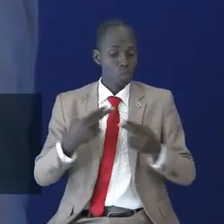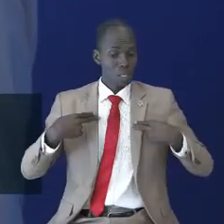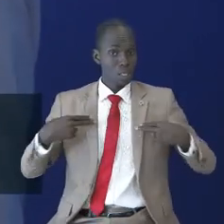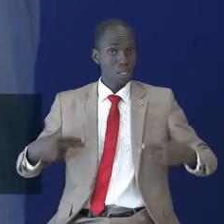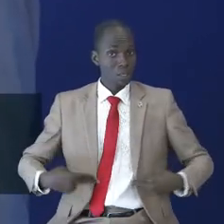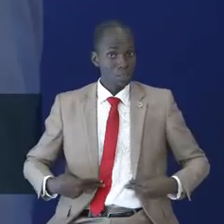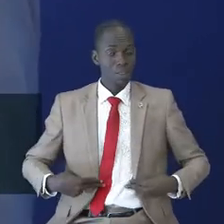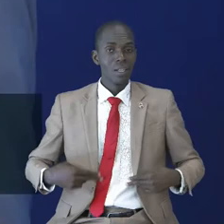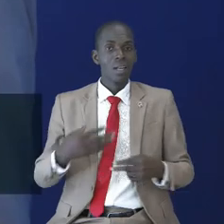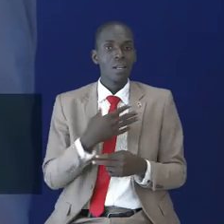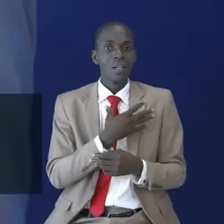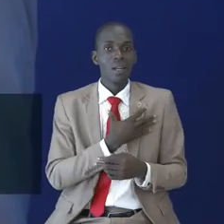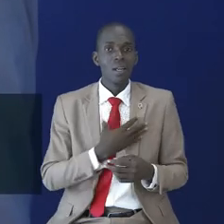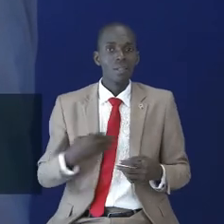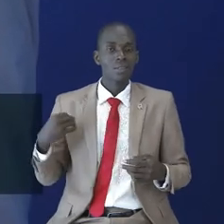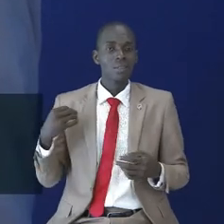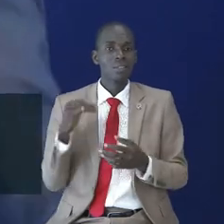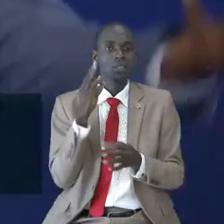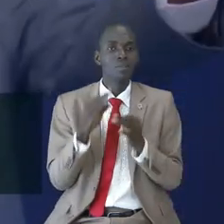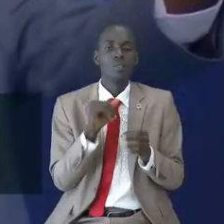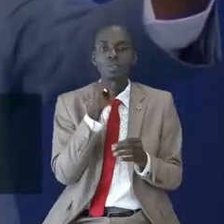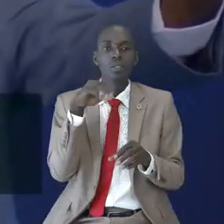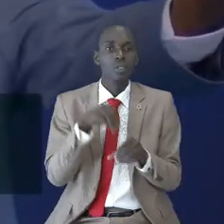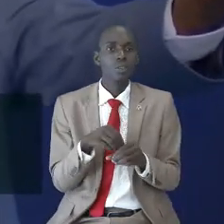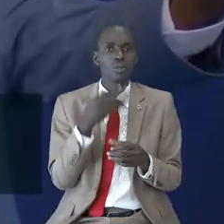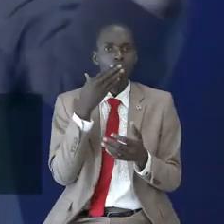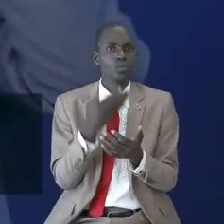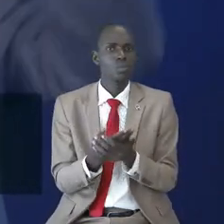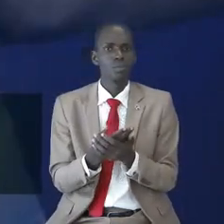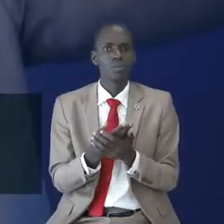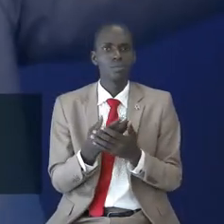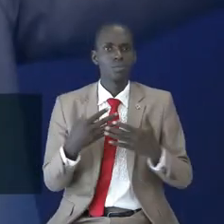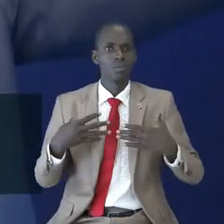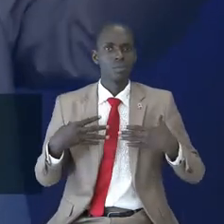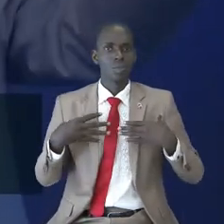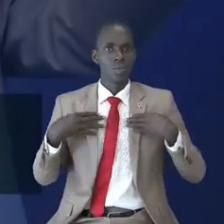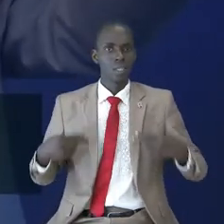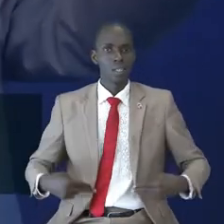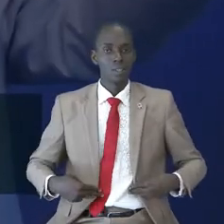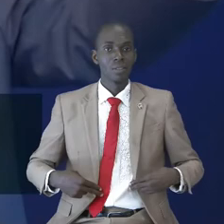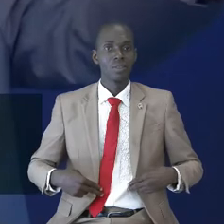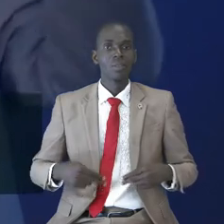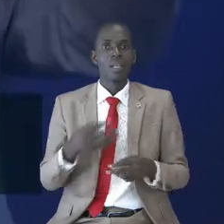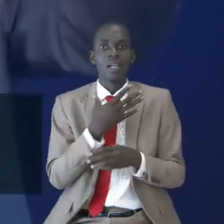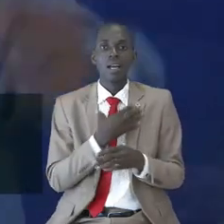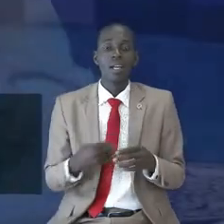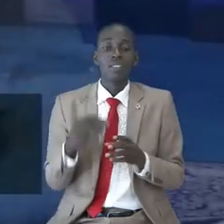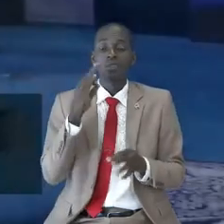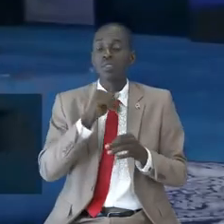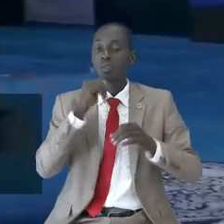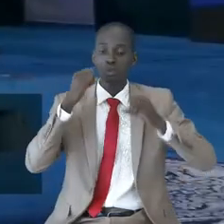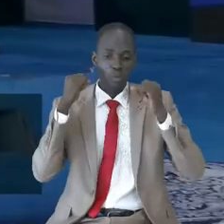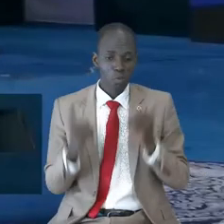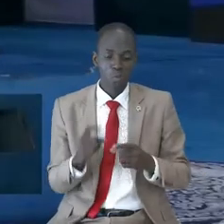our ears are not in good health, if our hands are not strong, strong to hold and strong to